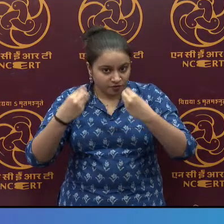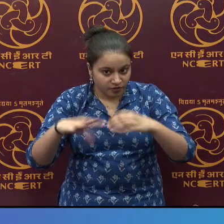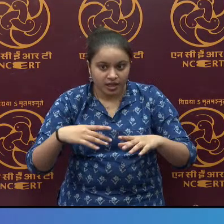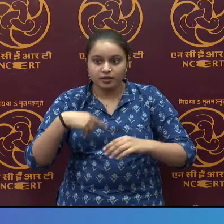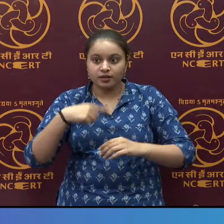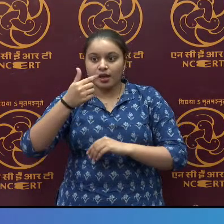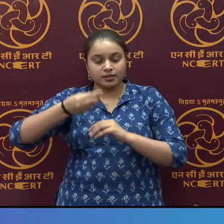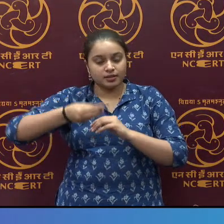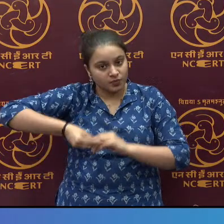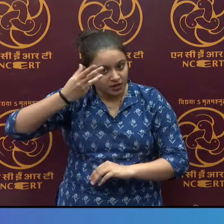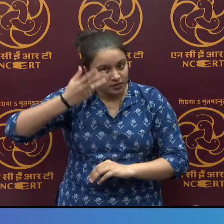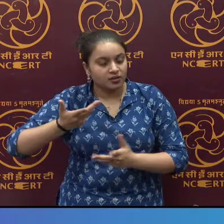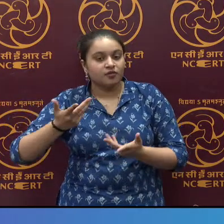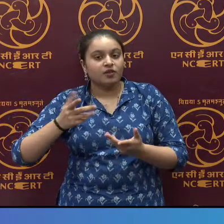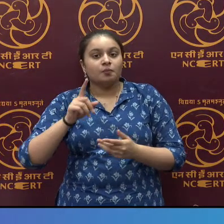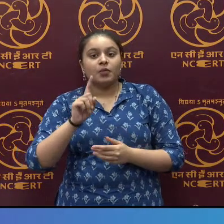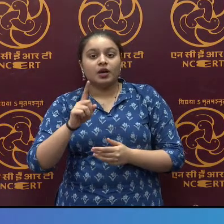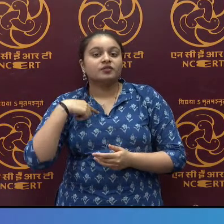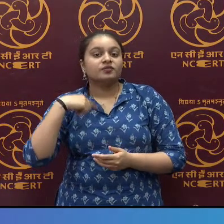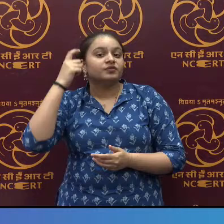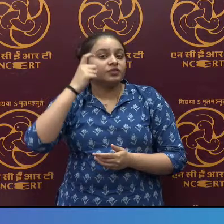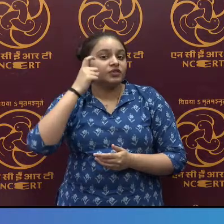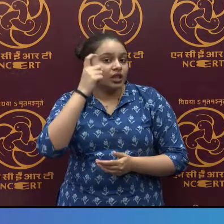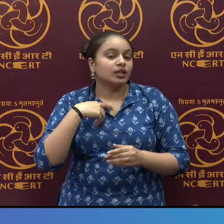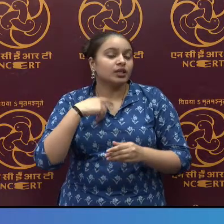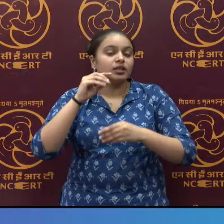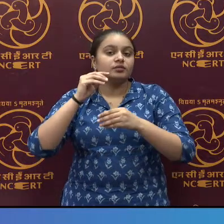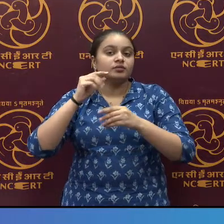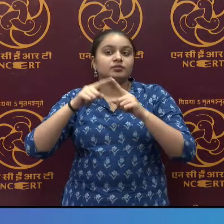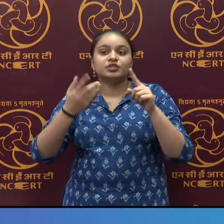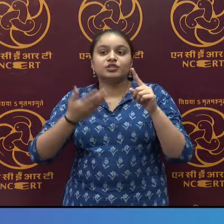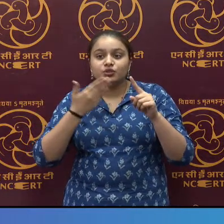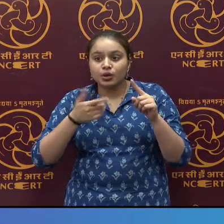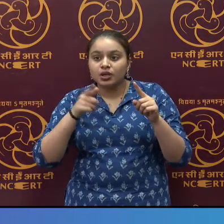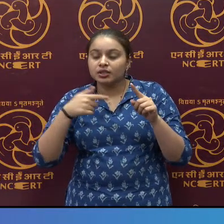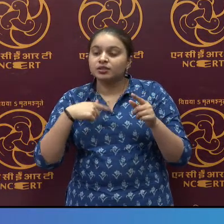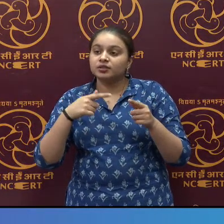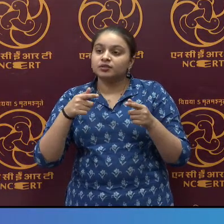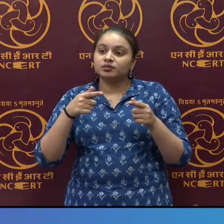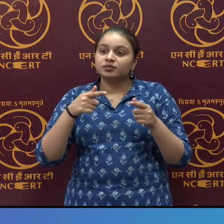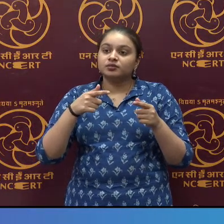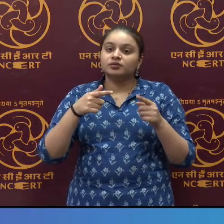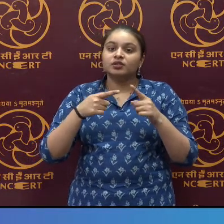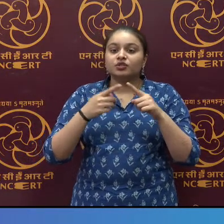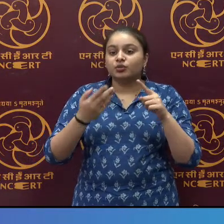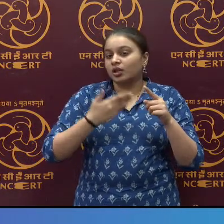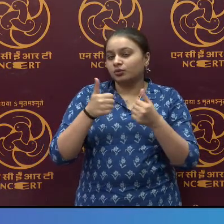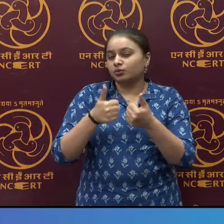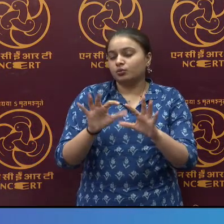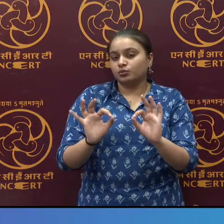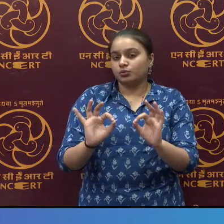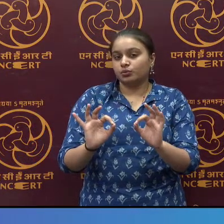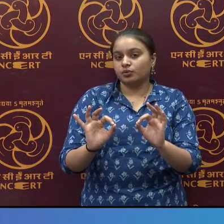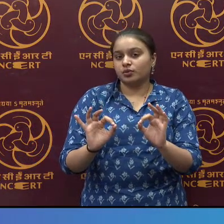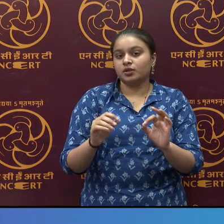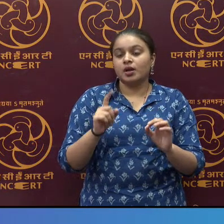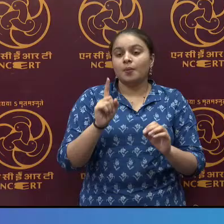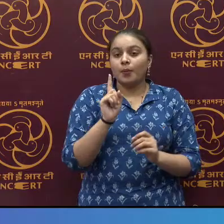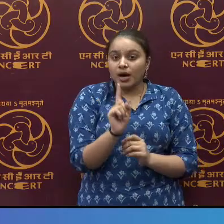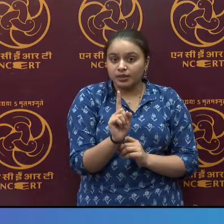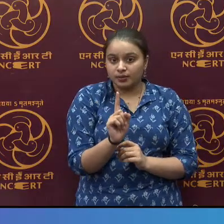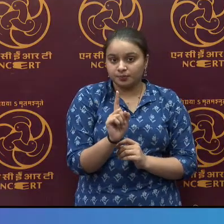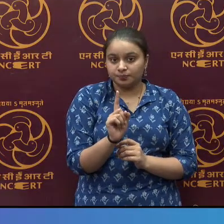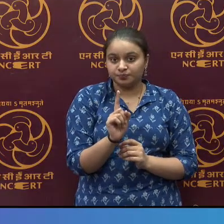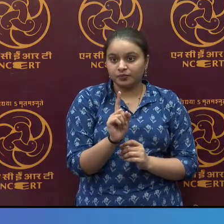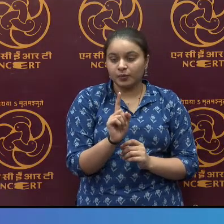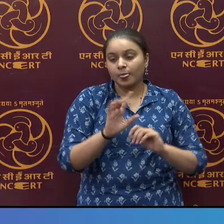expensive. So it will, if I think that coaching is not good, I'll try to convince you that coaching is not good. However, a